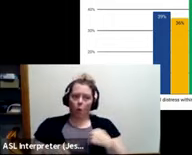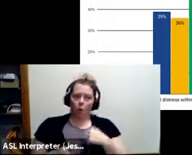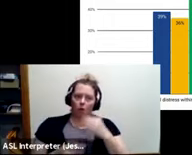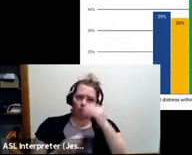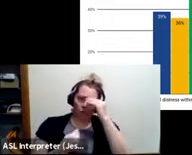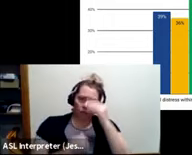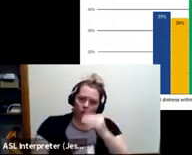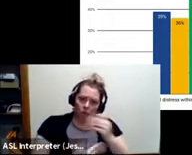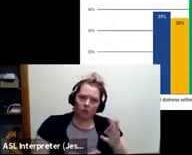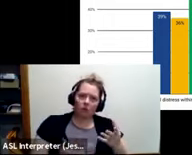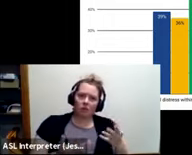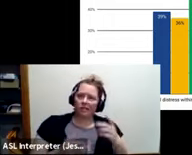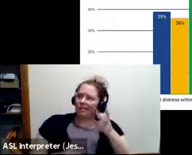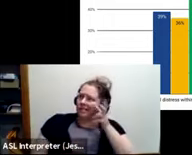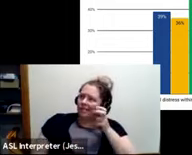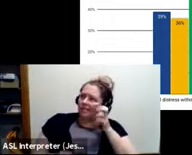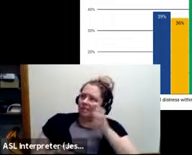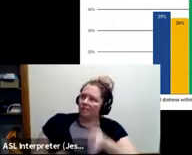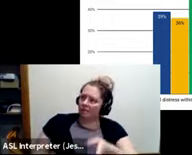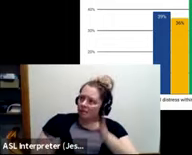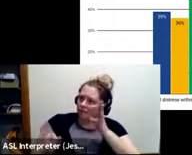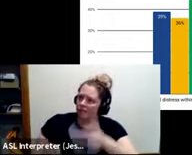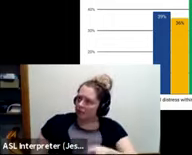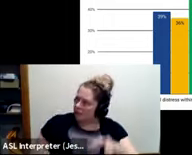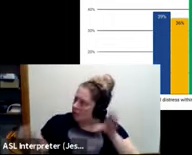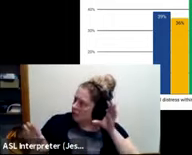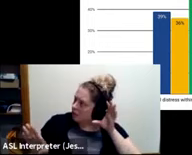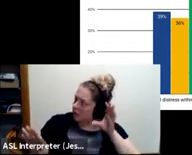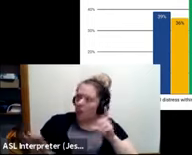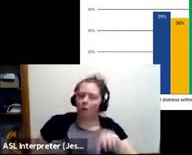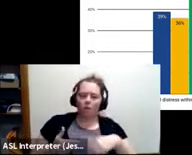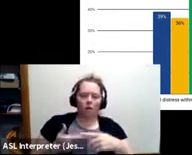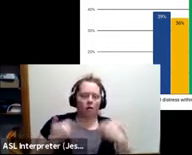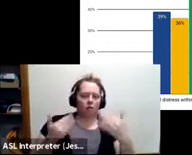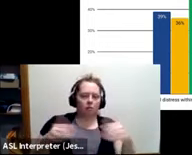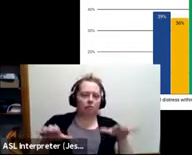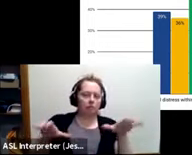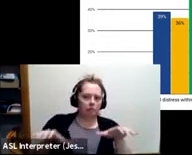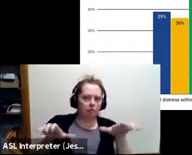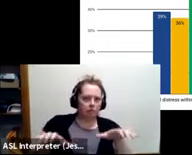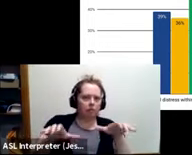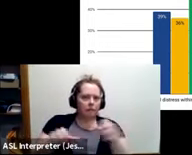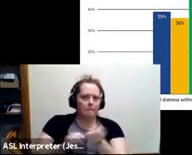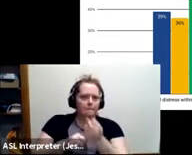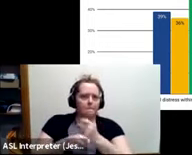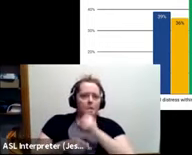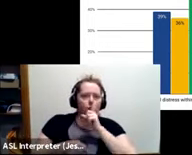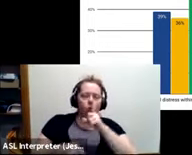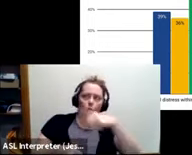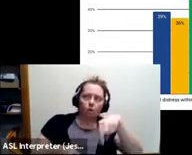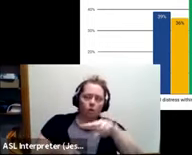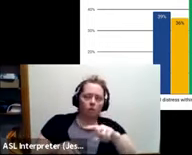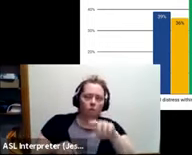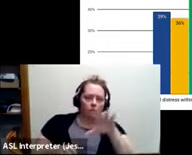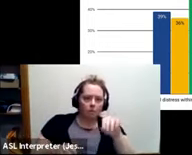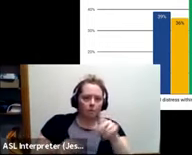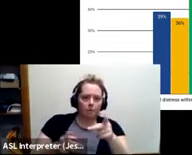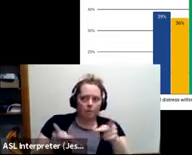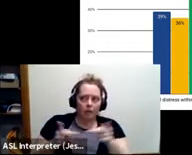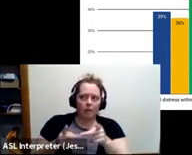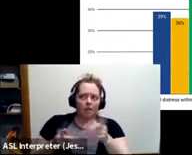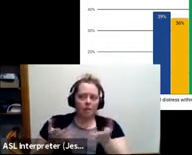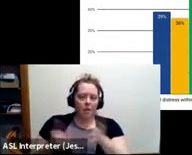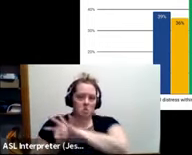ask you to put in the work to make sure that these providers are held accountable for what they may or may not be doing to our